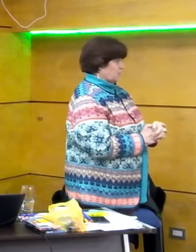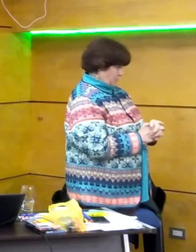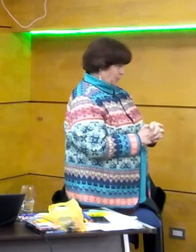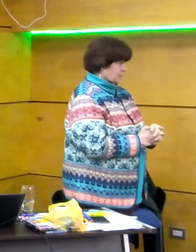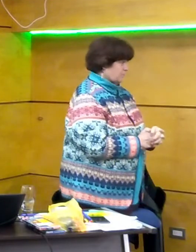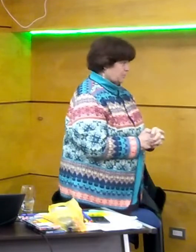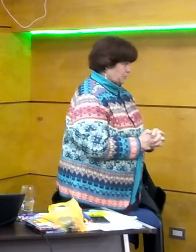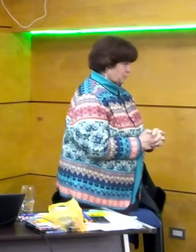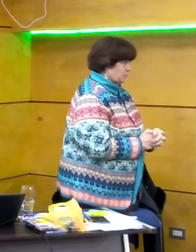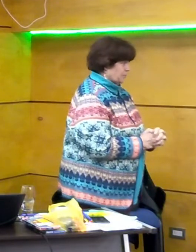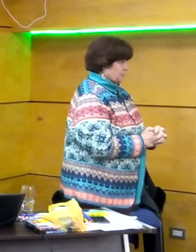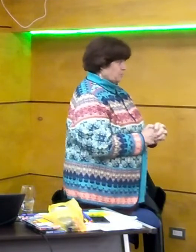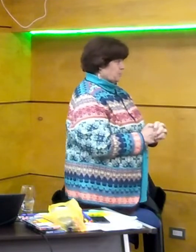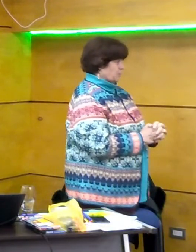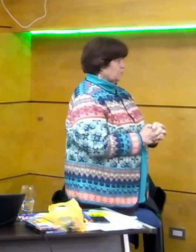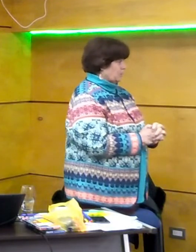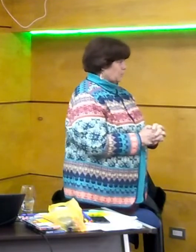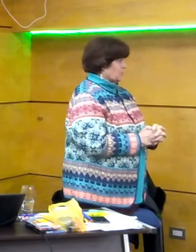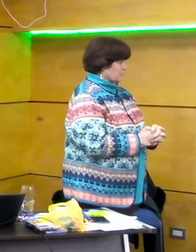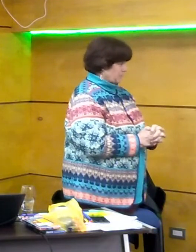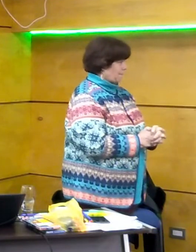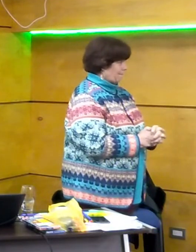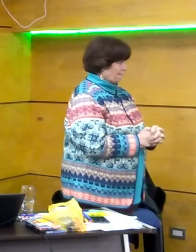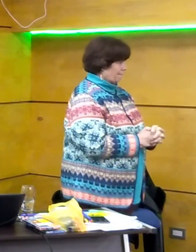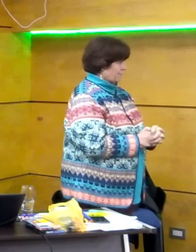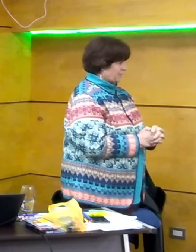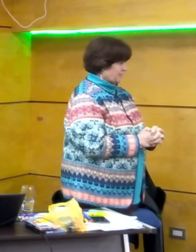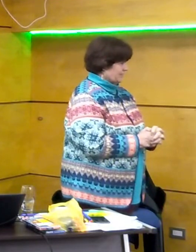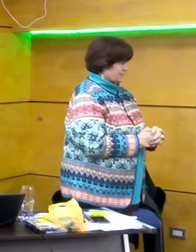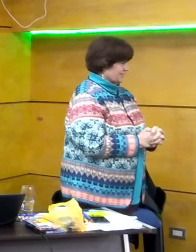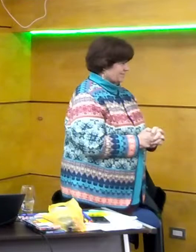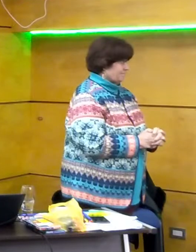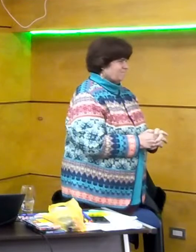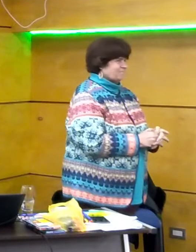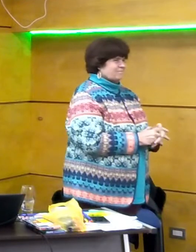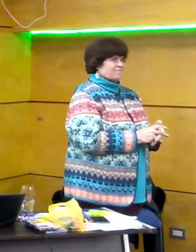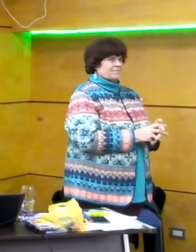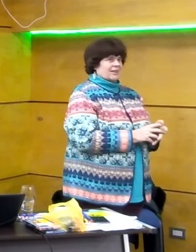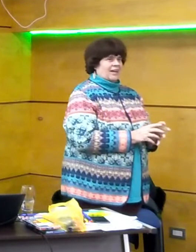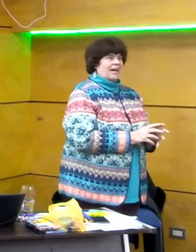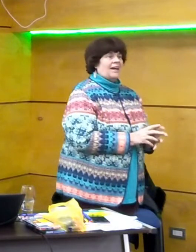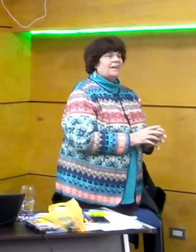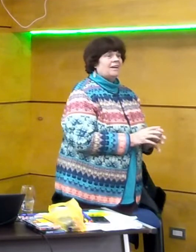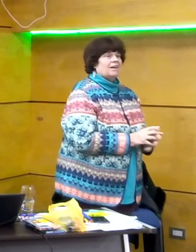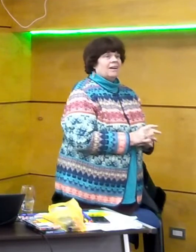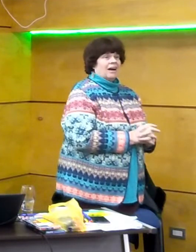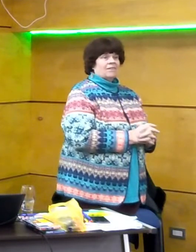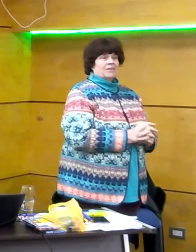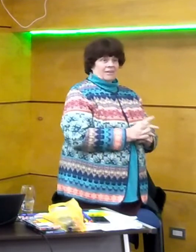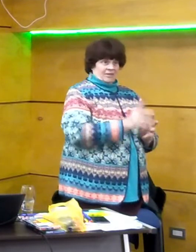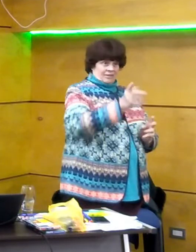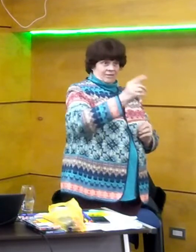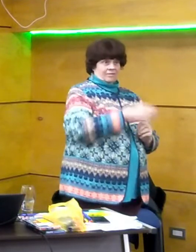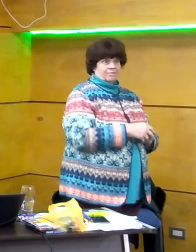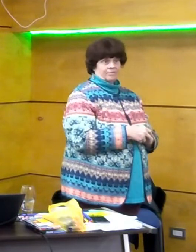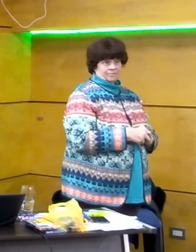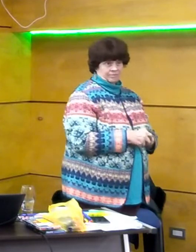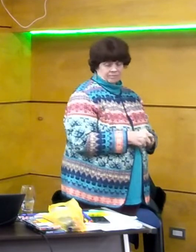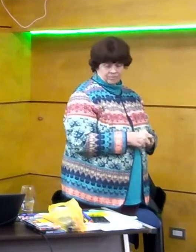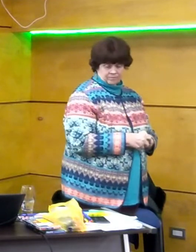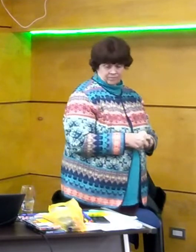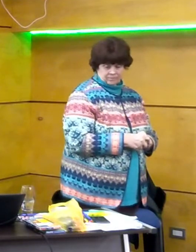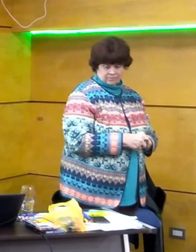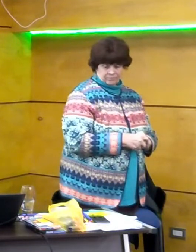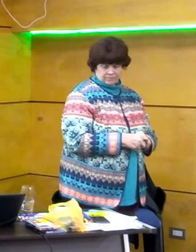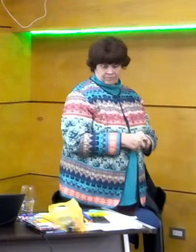you're welcome to do so. Thank you so much. Yes. And I just want to add